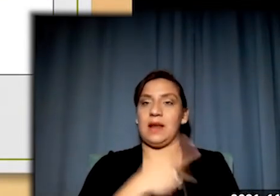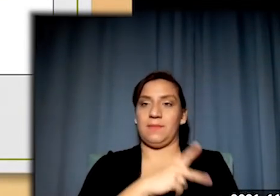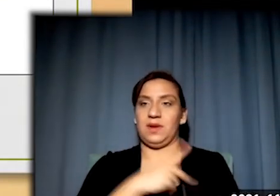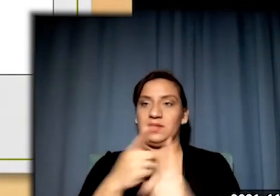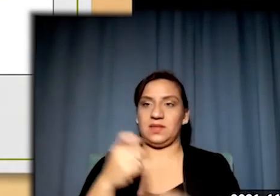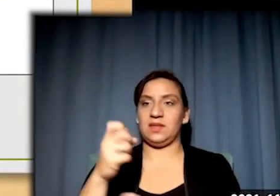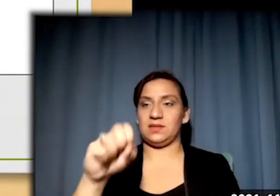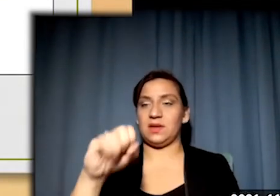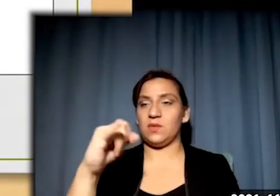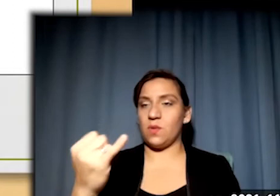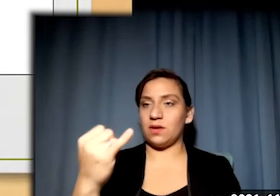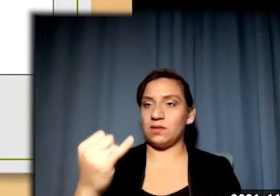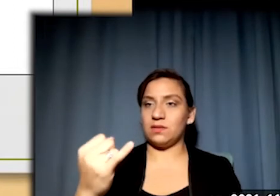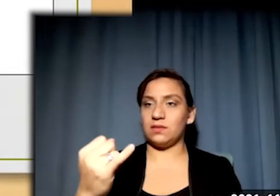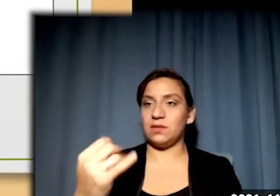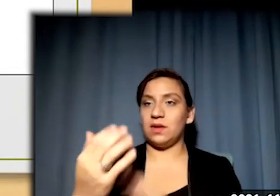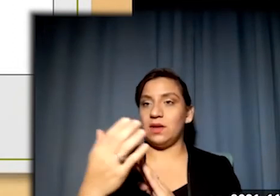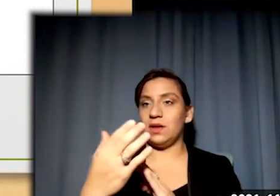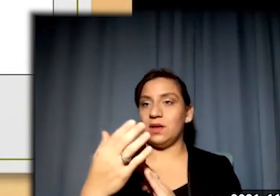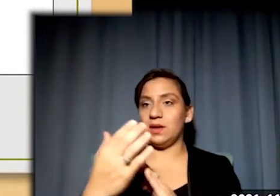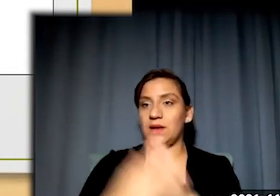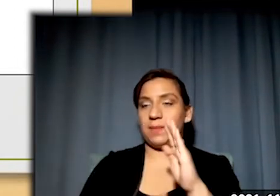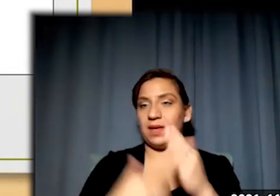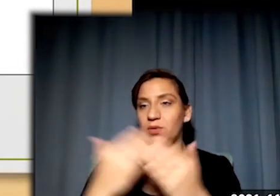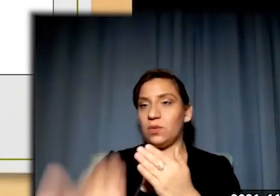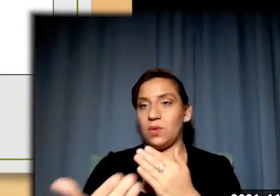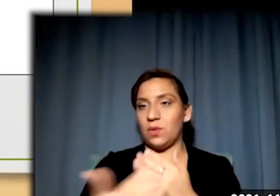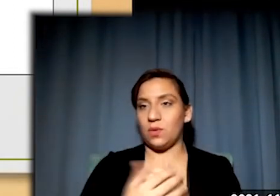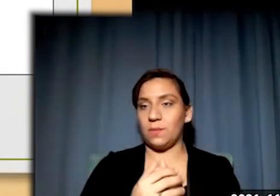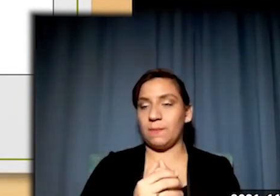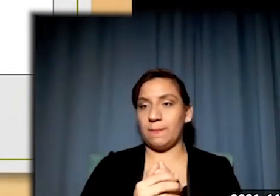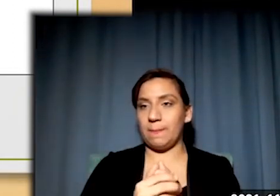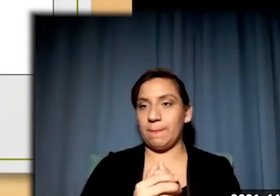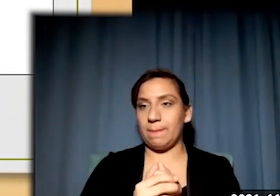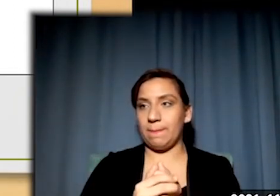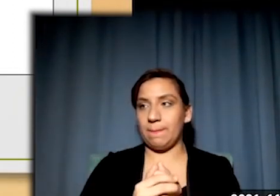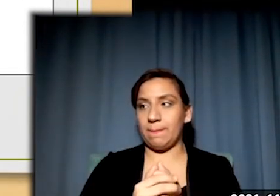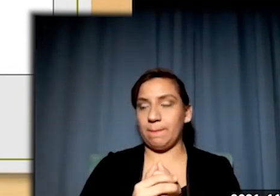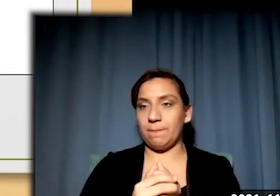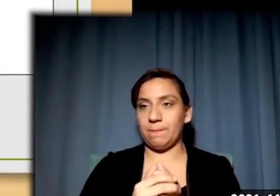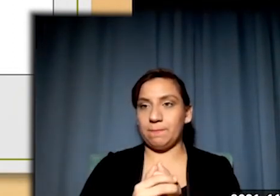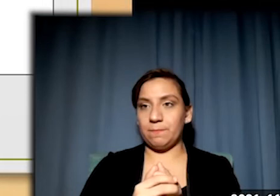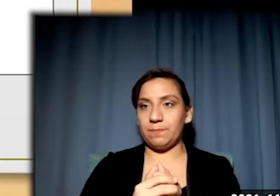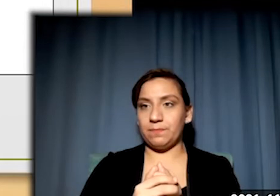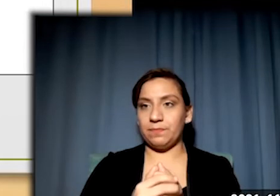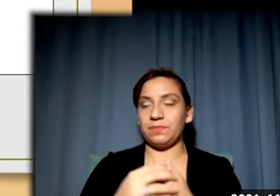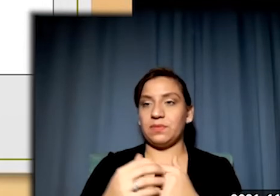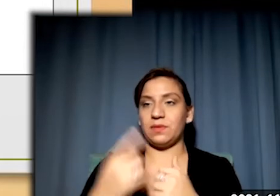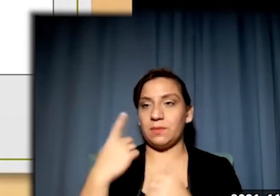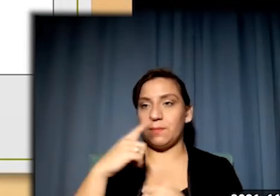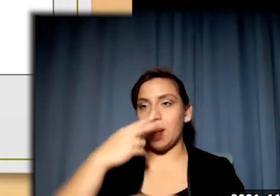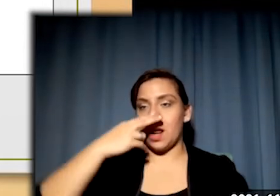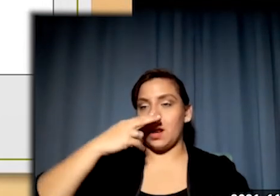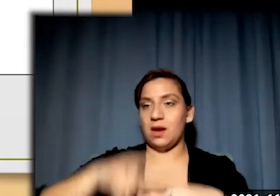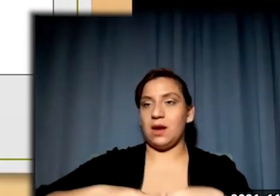enriched by 10 graphic recreations from Eric Perez Gomez, a Puerto Rican